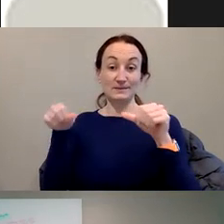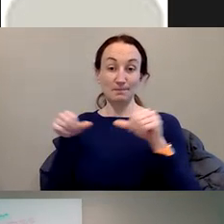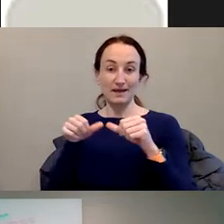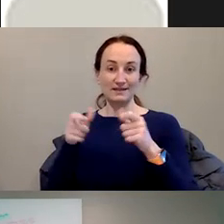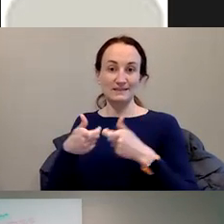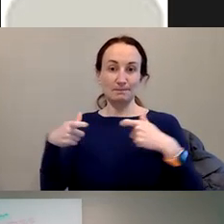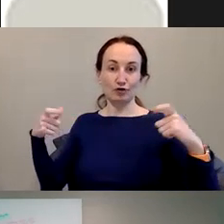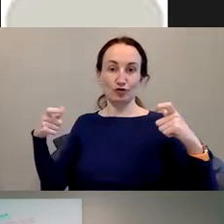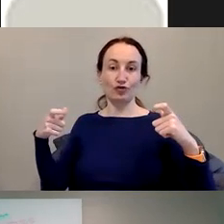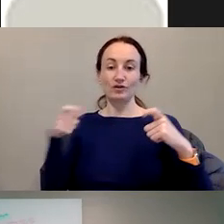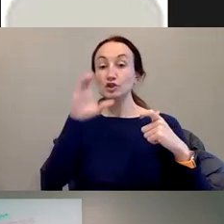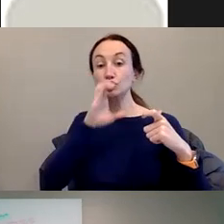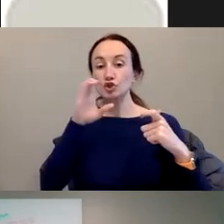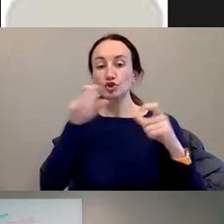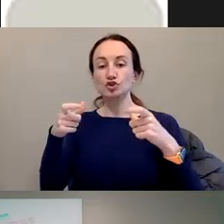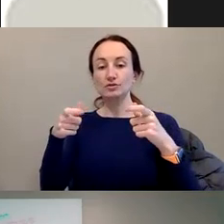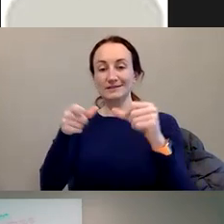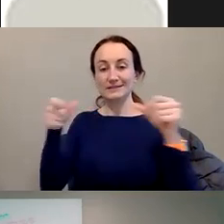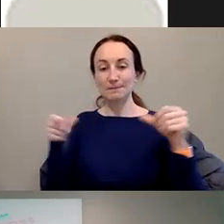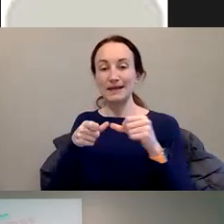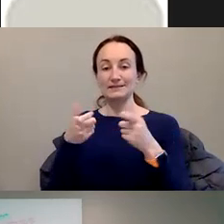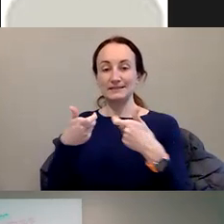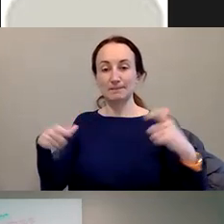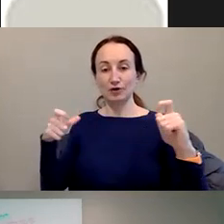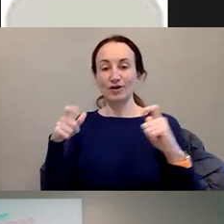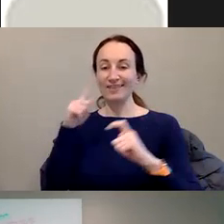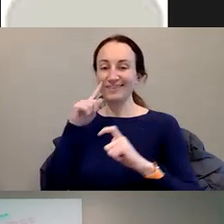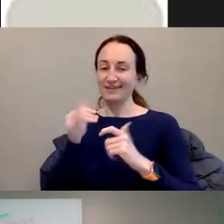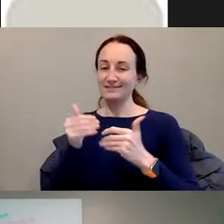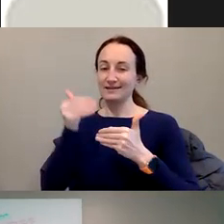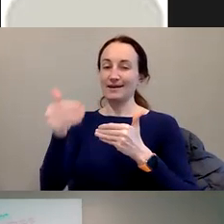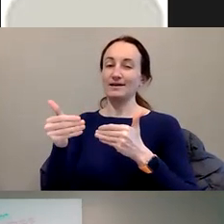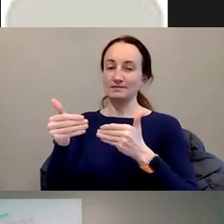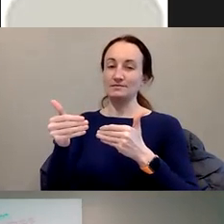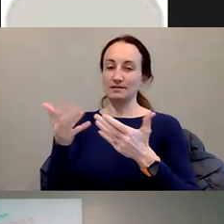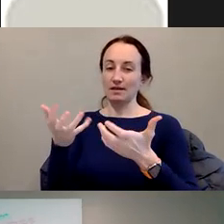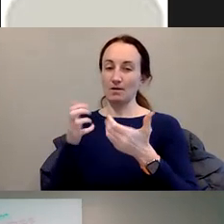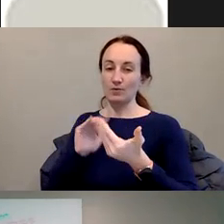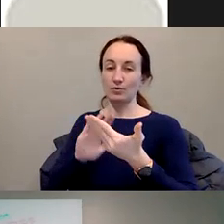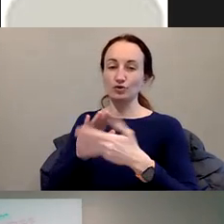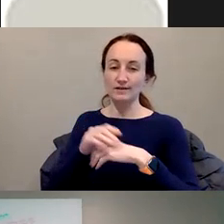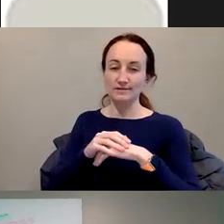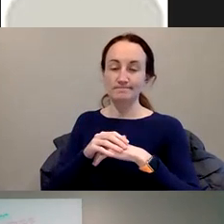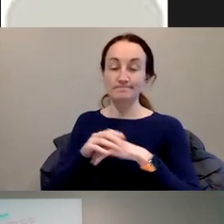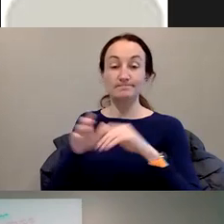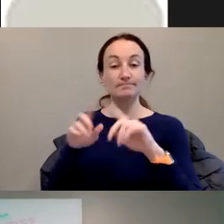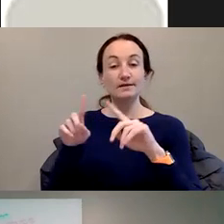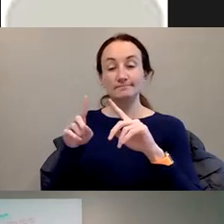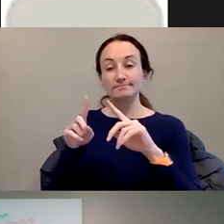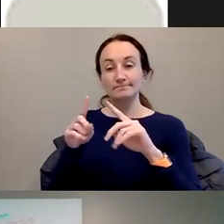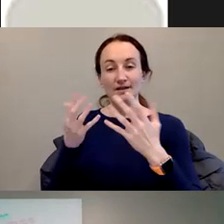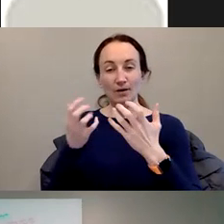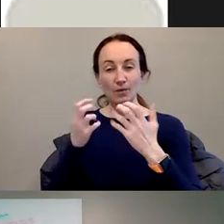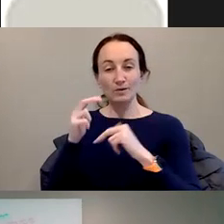and I think this is definitely the next steps that I will address, but kind of building